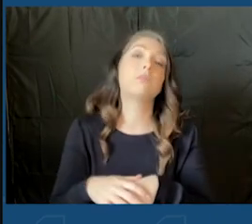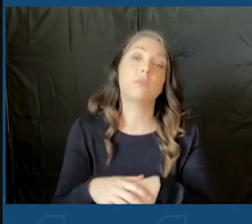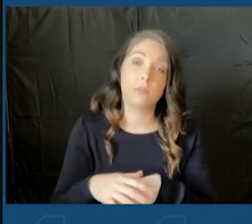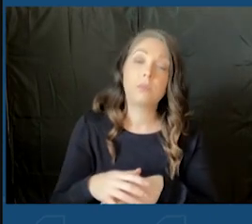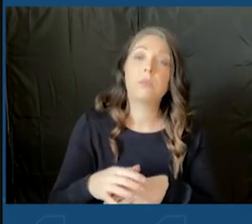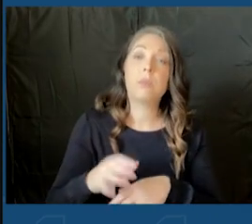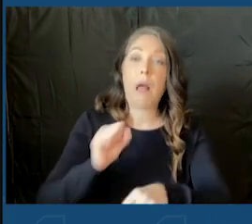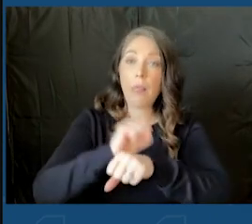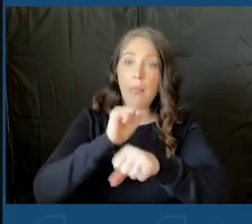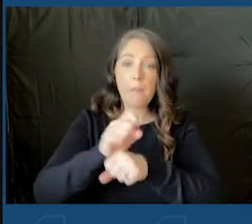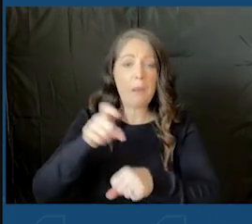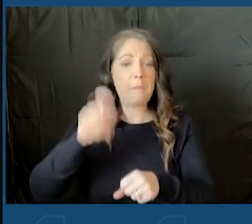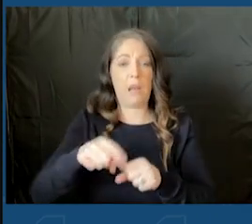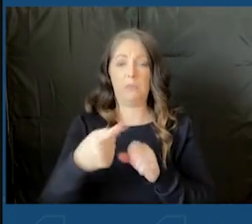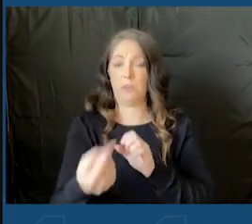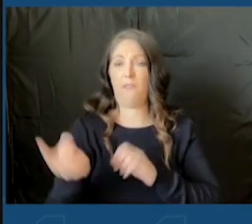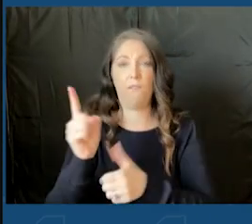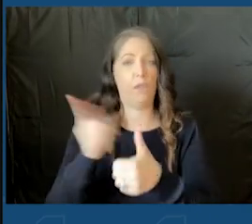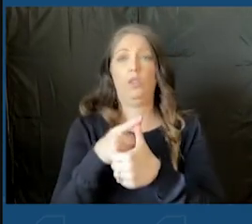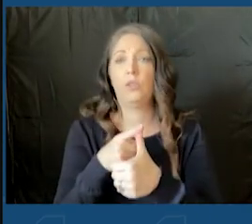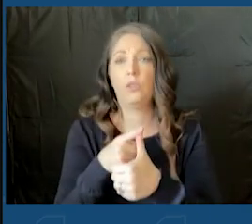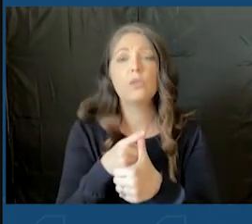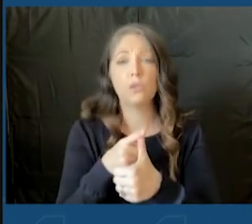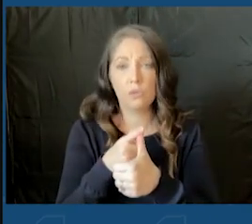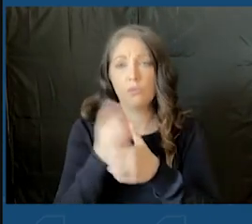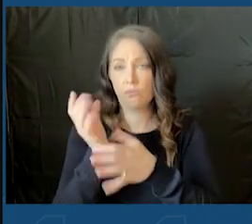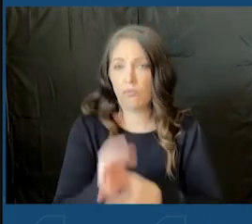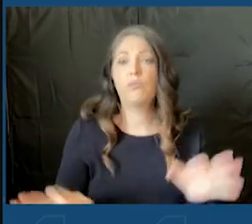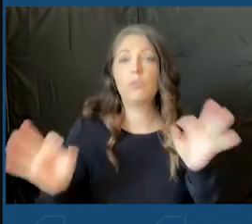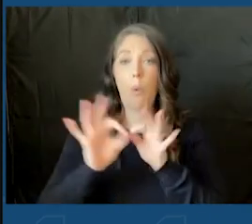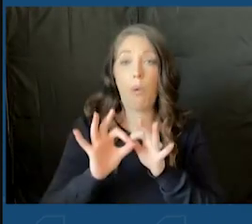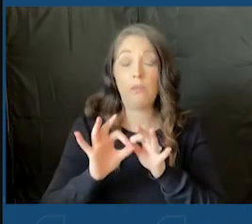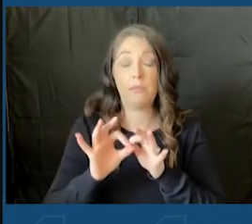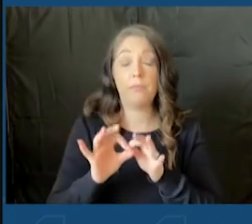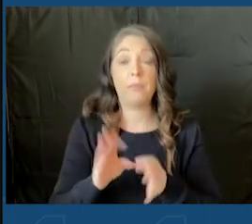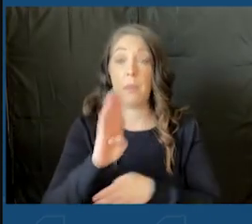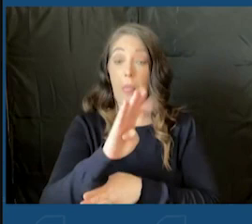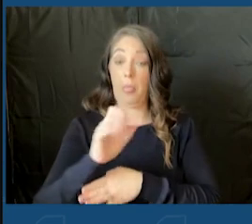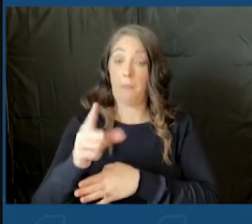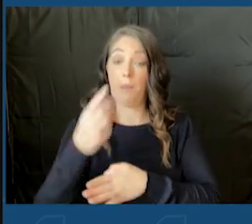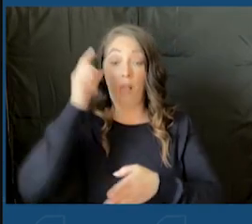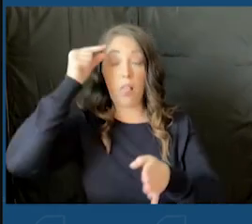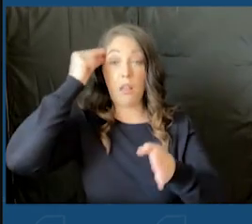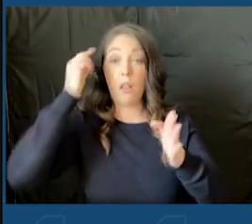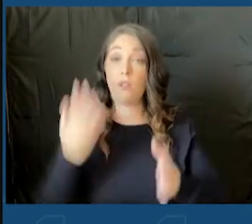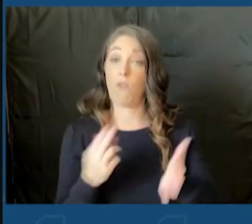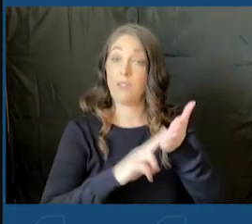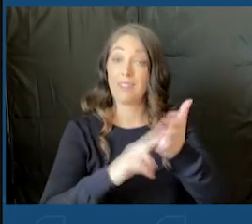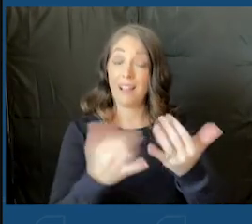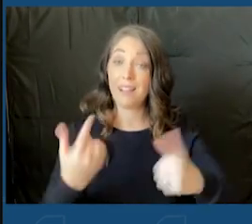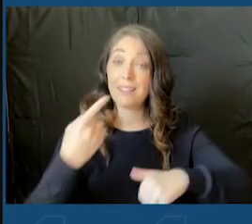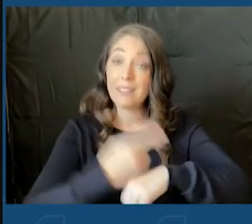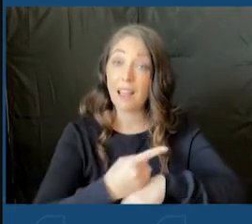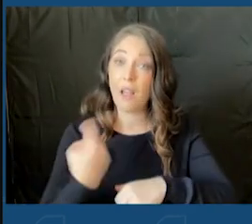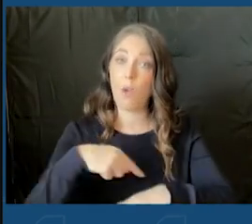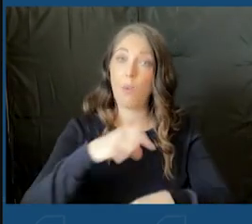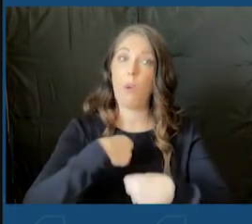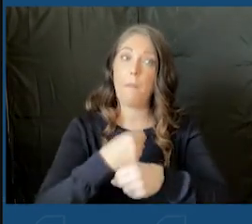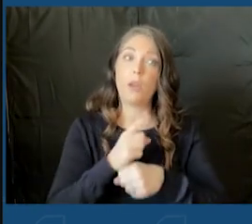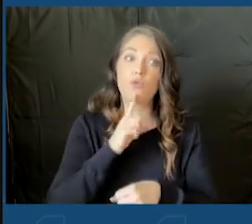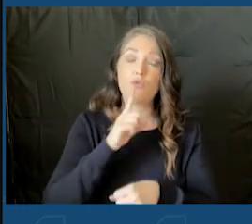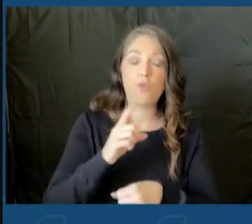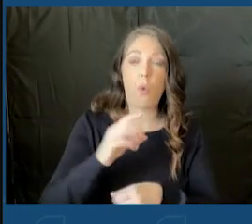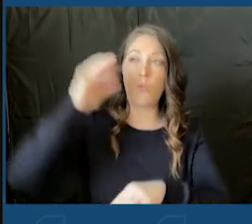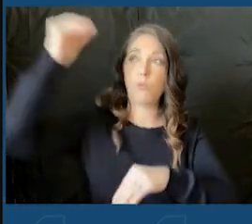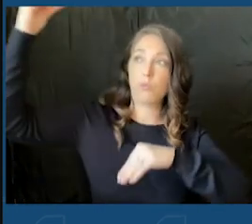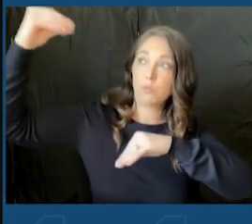New Deal. And with the bill that the governor is signing today, we'll be able to ensure that even small solar projects will